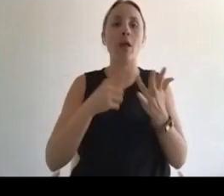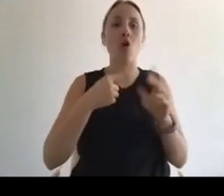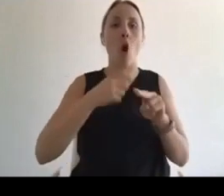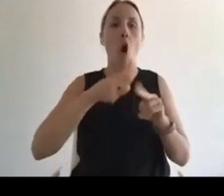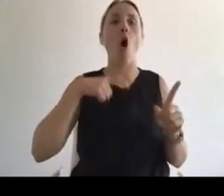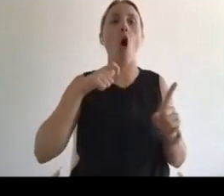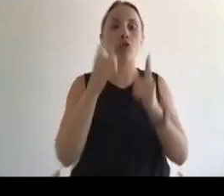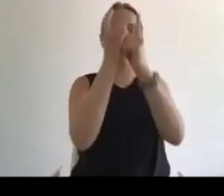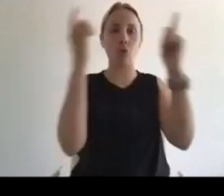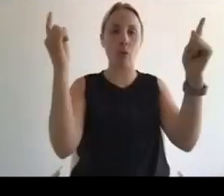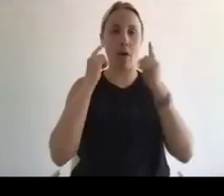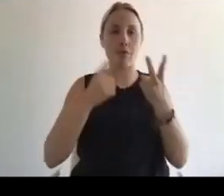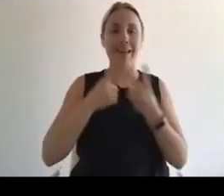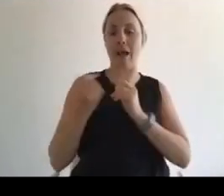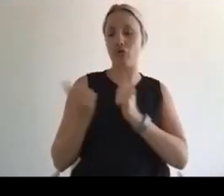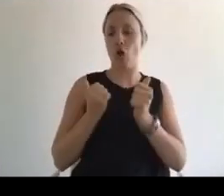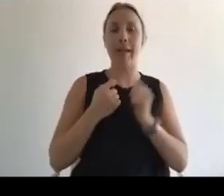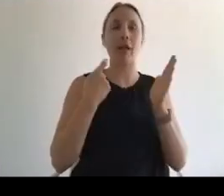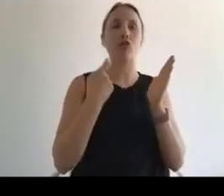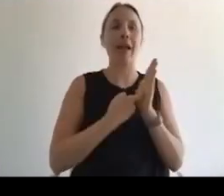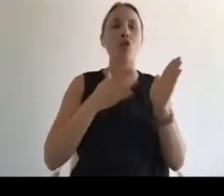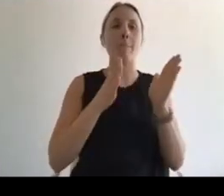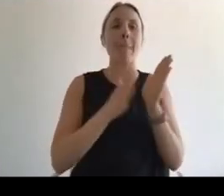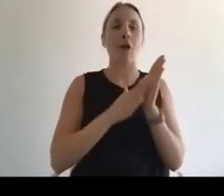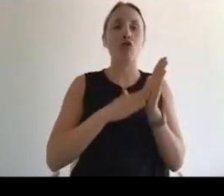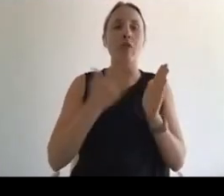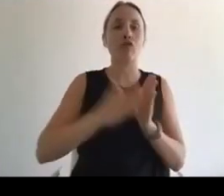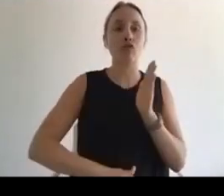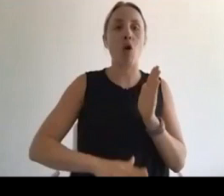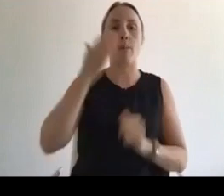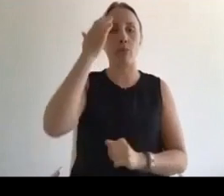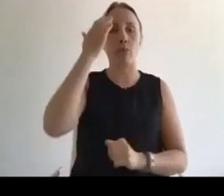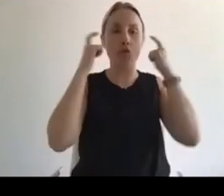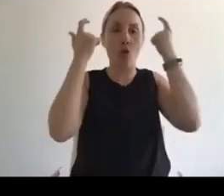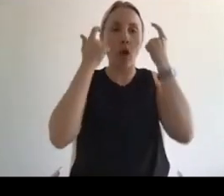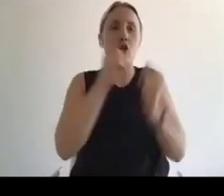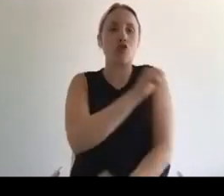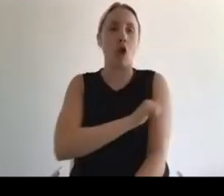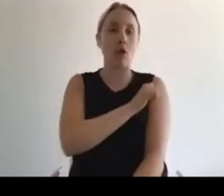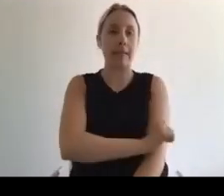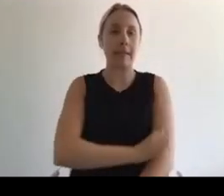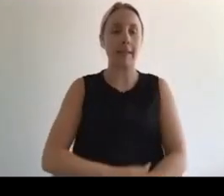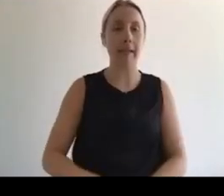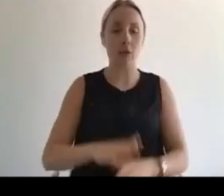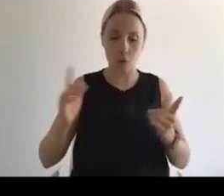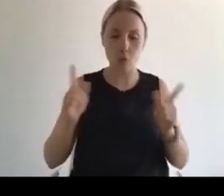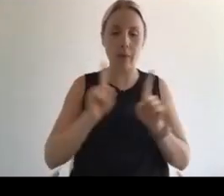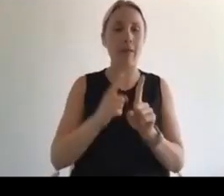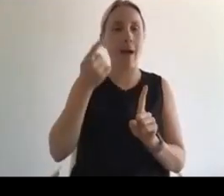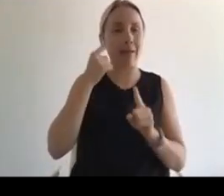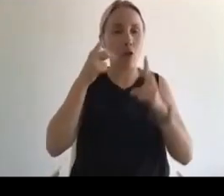with Rachael McIlroy from the Royal College of Nursing, where we've been looking at pay in the nursing